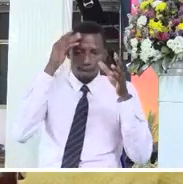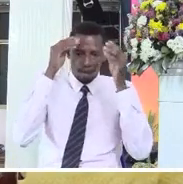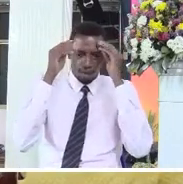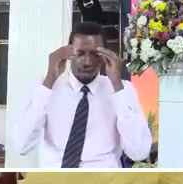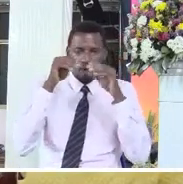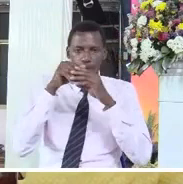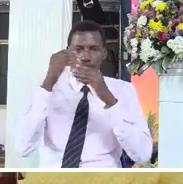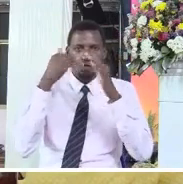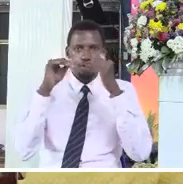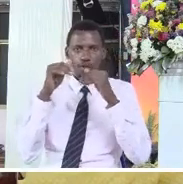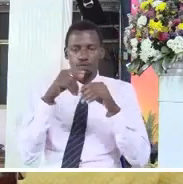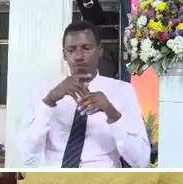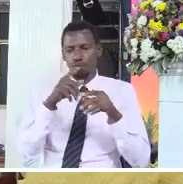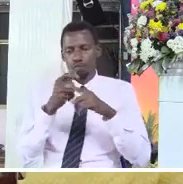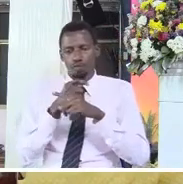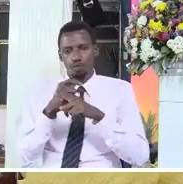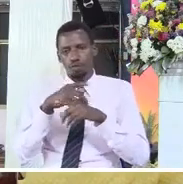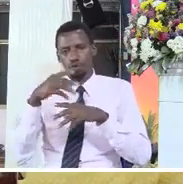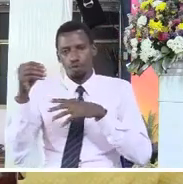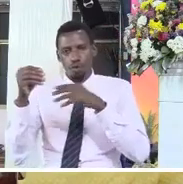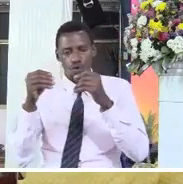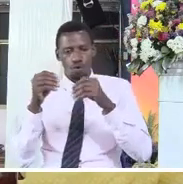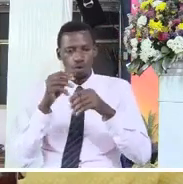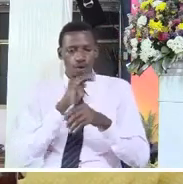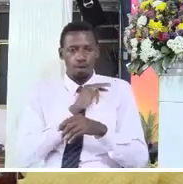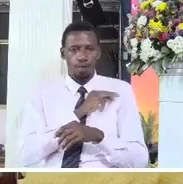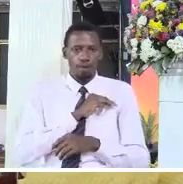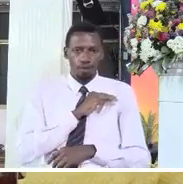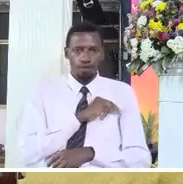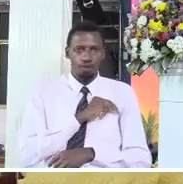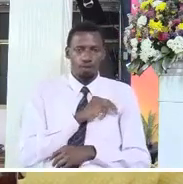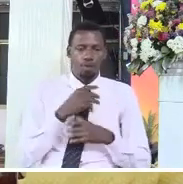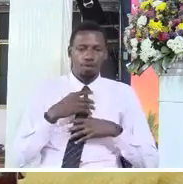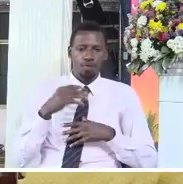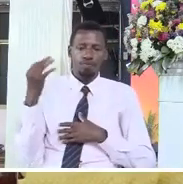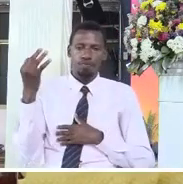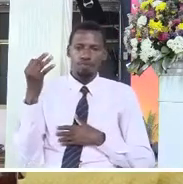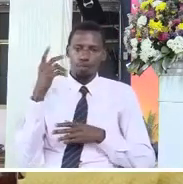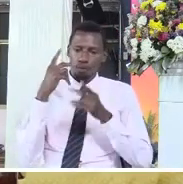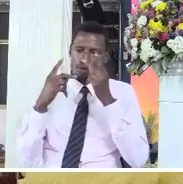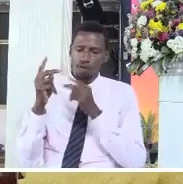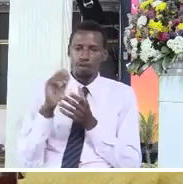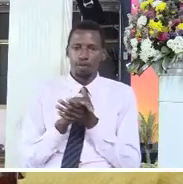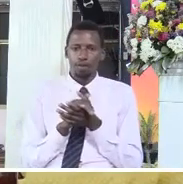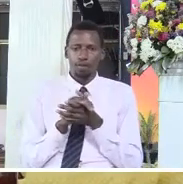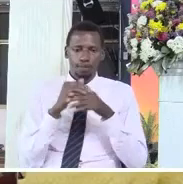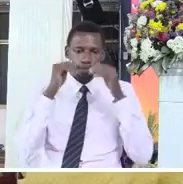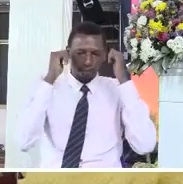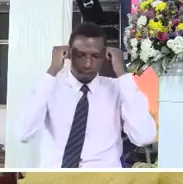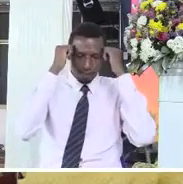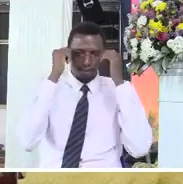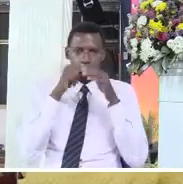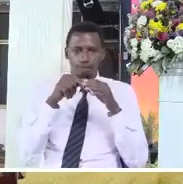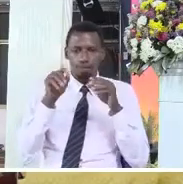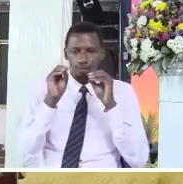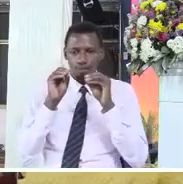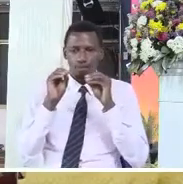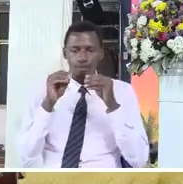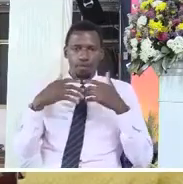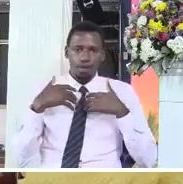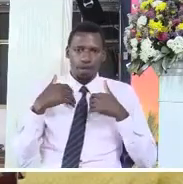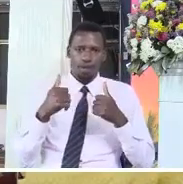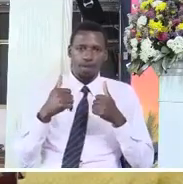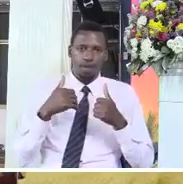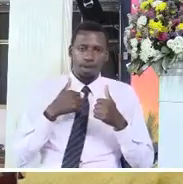missions. People go and preach prophecy, get to study. You go and teach health. There are so many